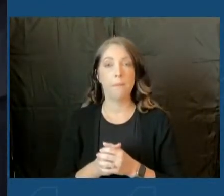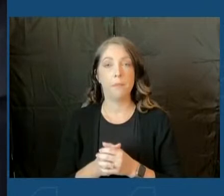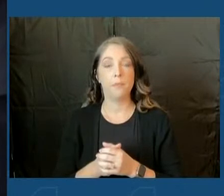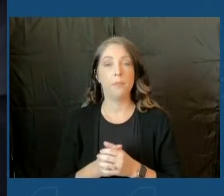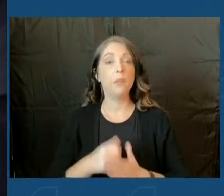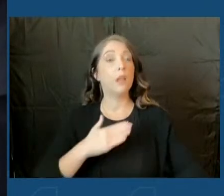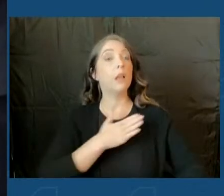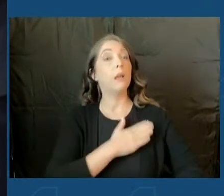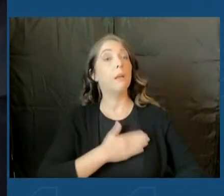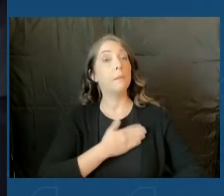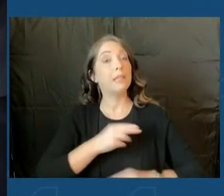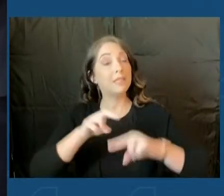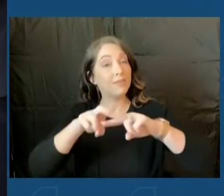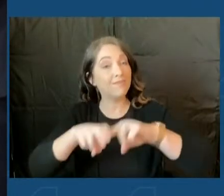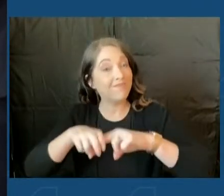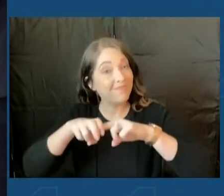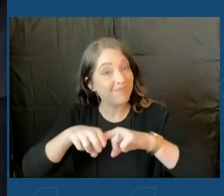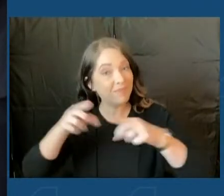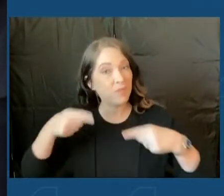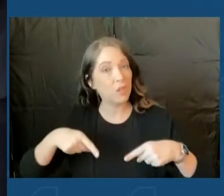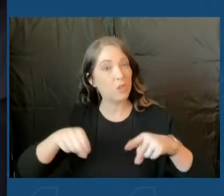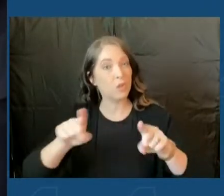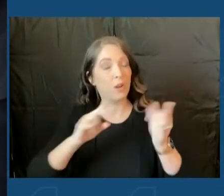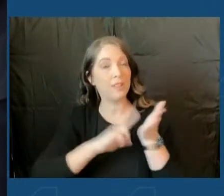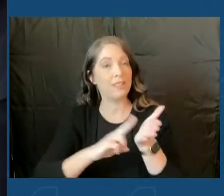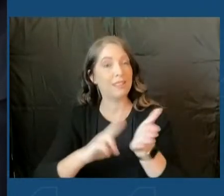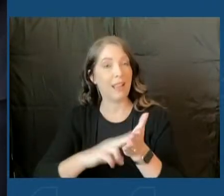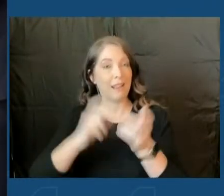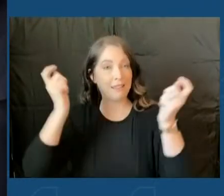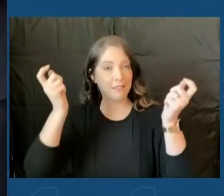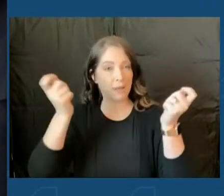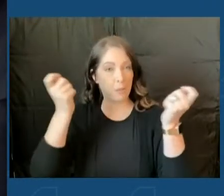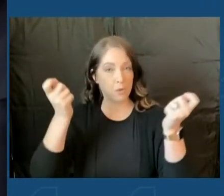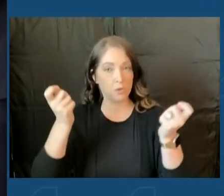Please remain seated during the bill signing ceremony. Thank you.